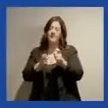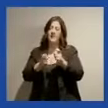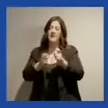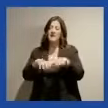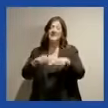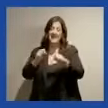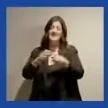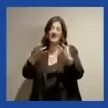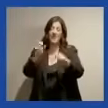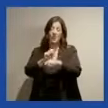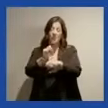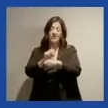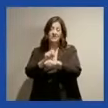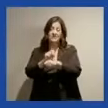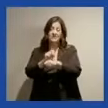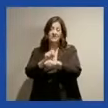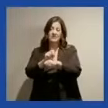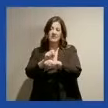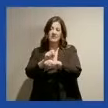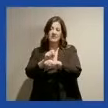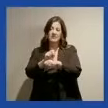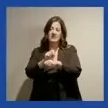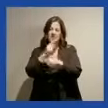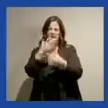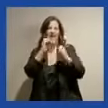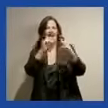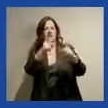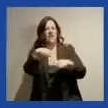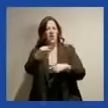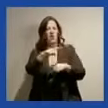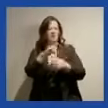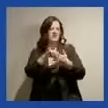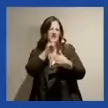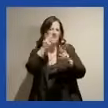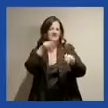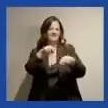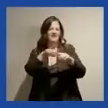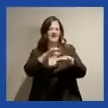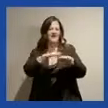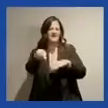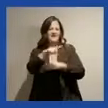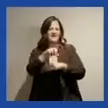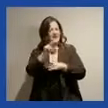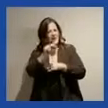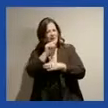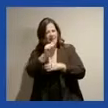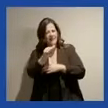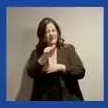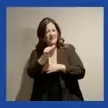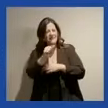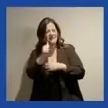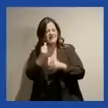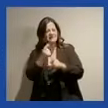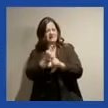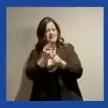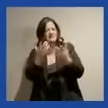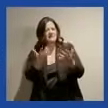to, I don't want to say educate because that's patronizing. We're always getting educated. And I think that's